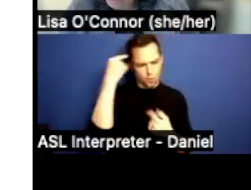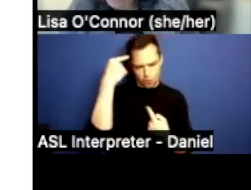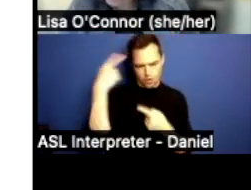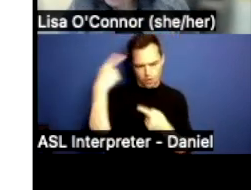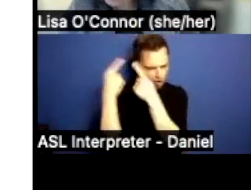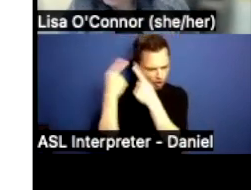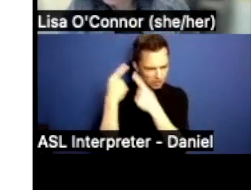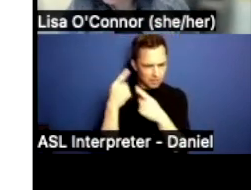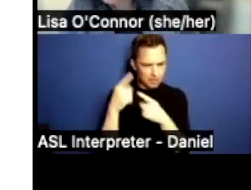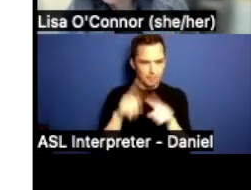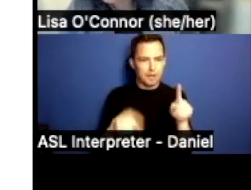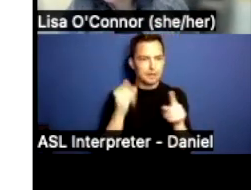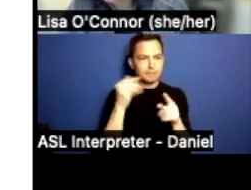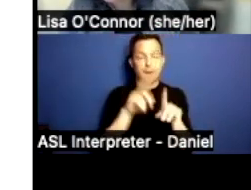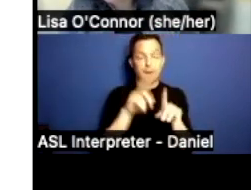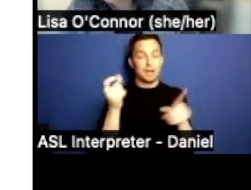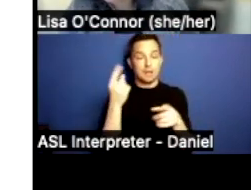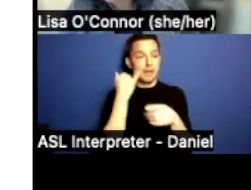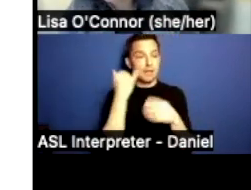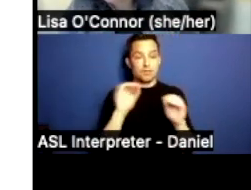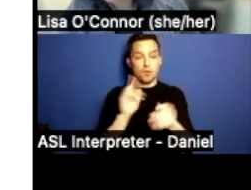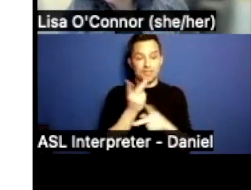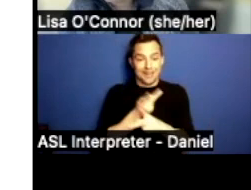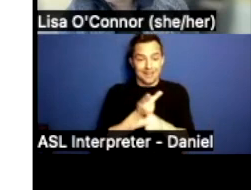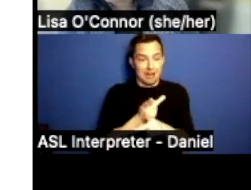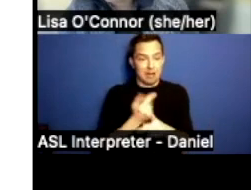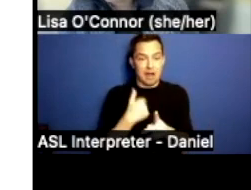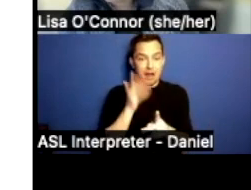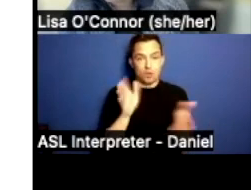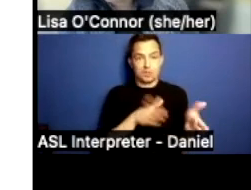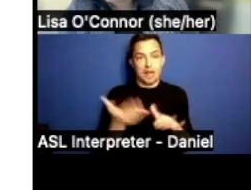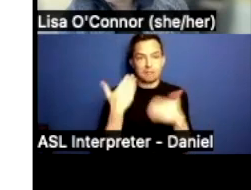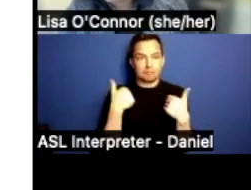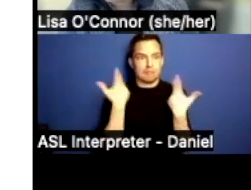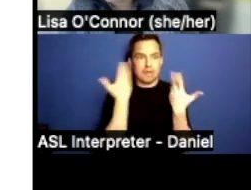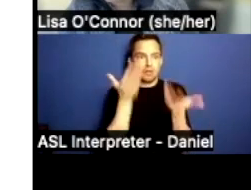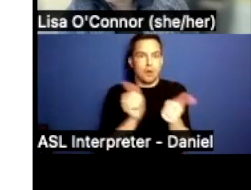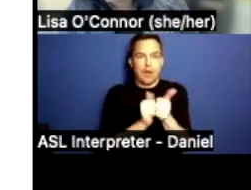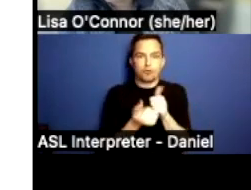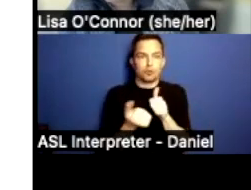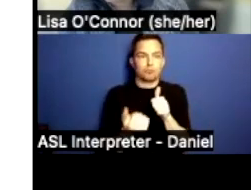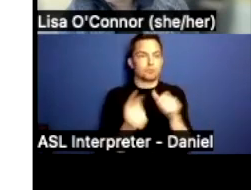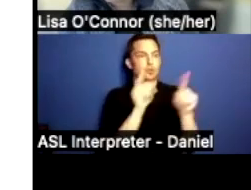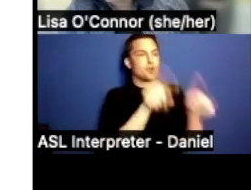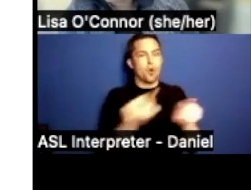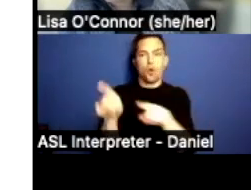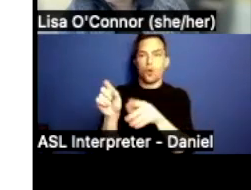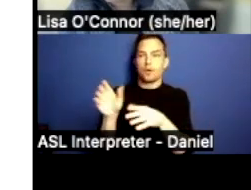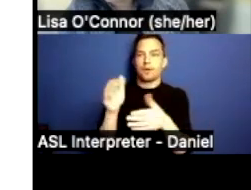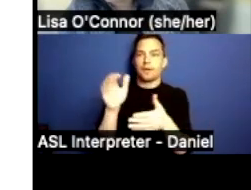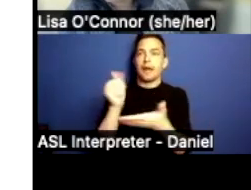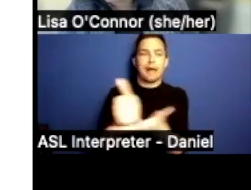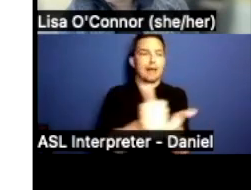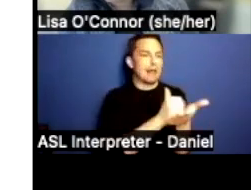never get that care for it, it's like I'm going to die. I don't even know how to go to somebody and say, hey, my head is